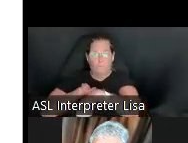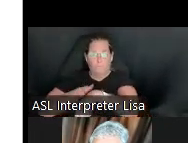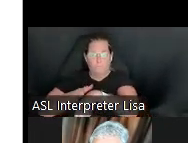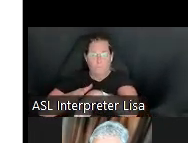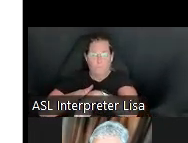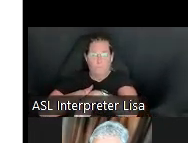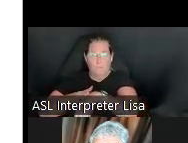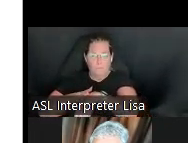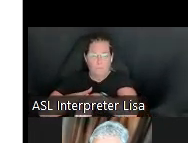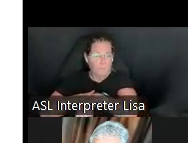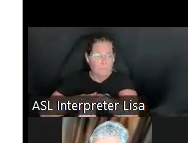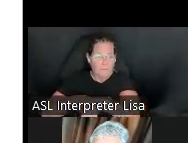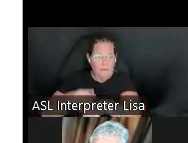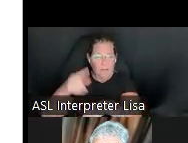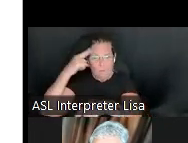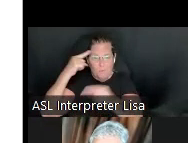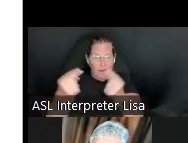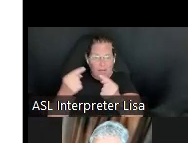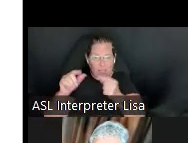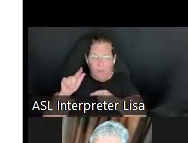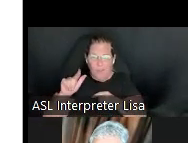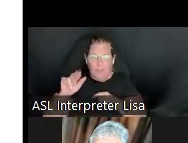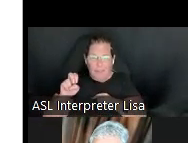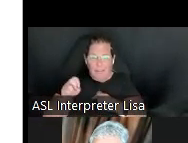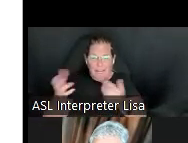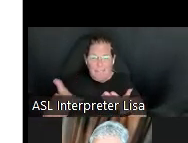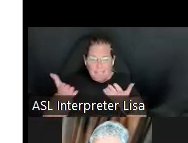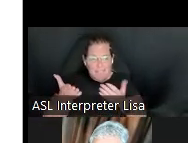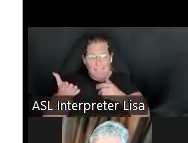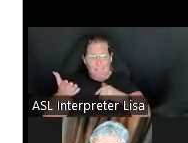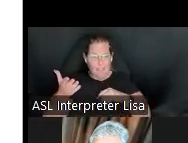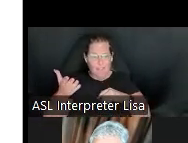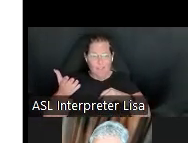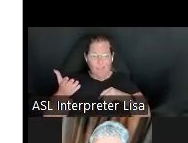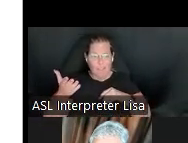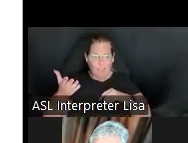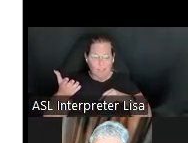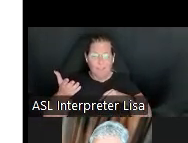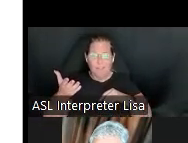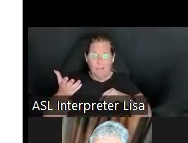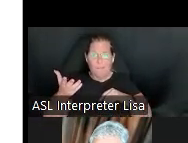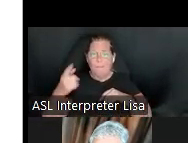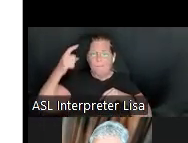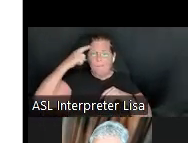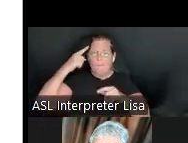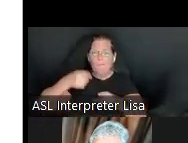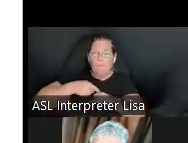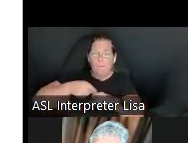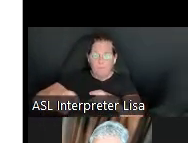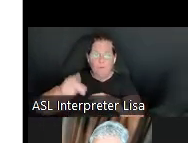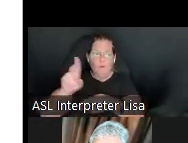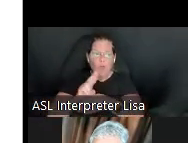on the staff of Brain Injury Alliance of New Jersey who's a medical professional. Medical professionals do use